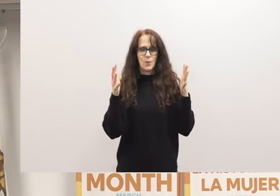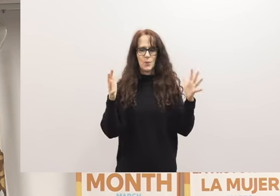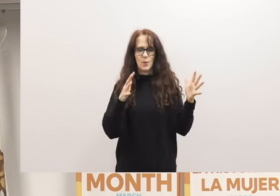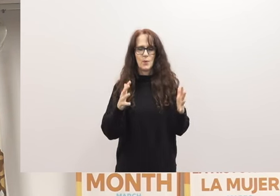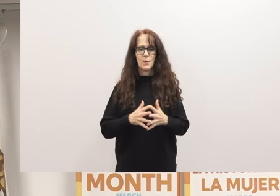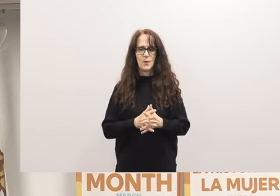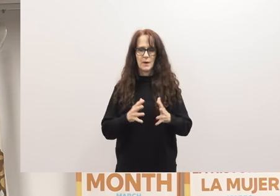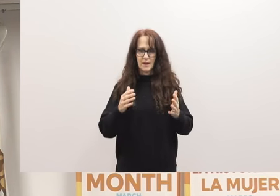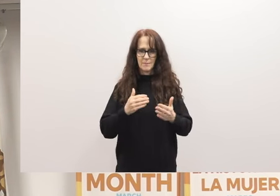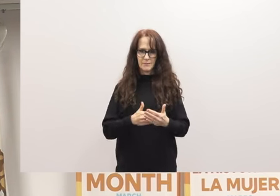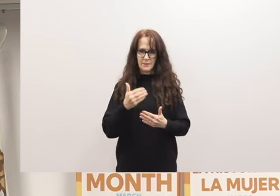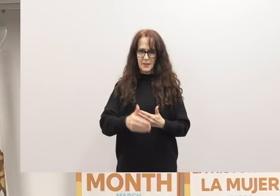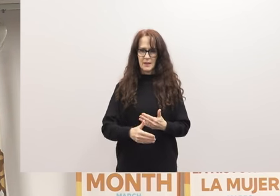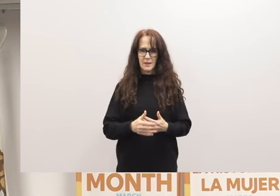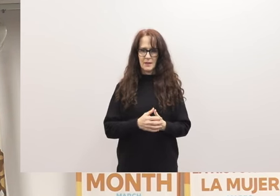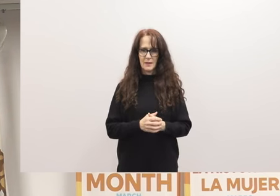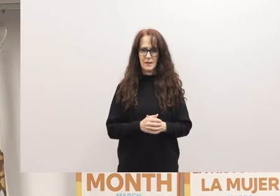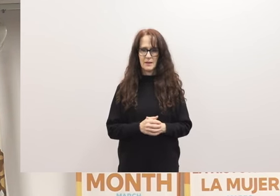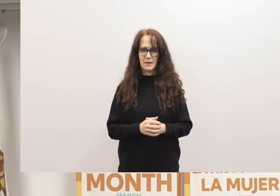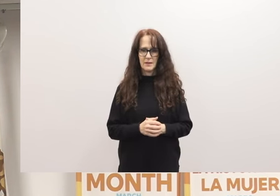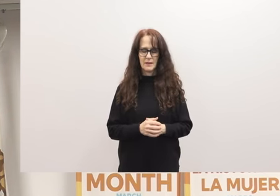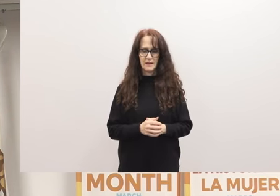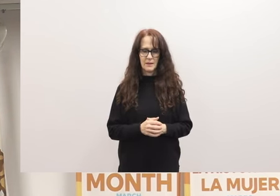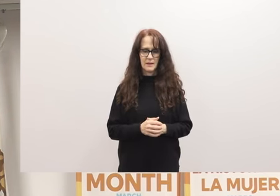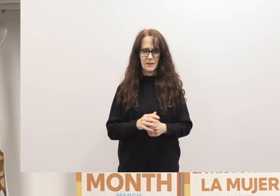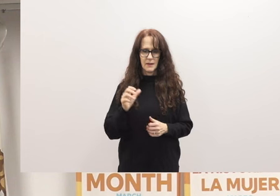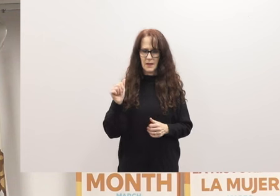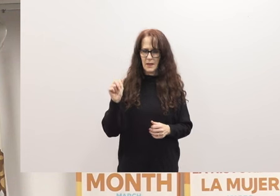Next, we have Anjali.